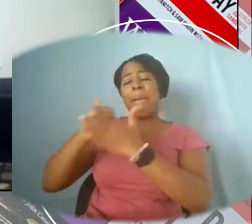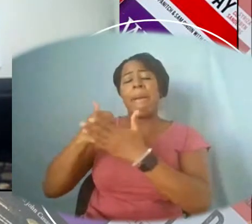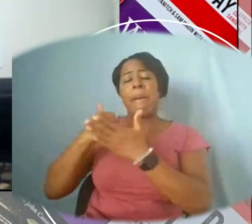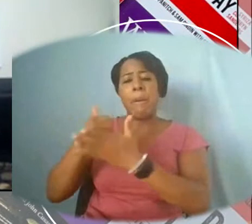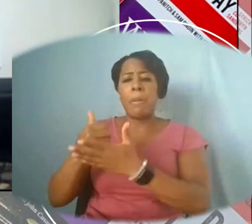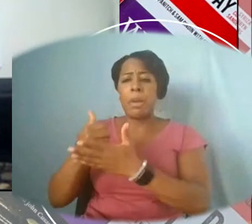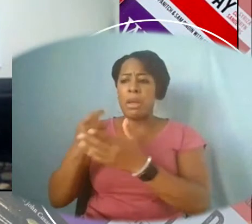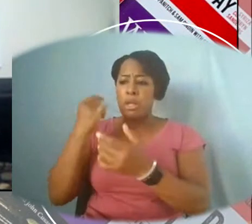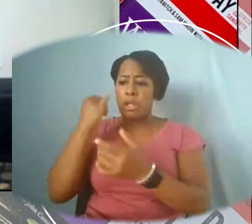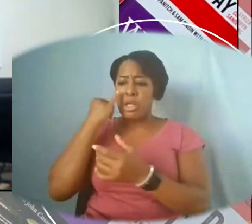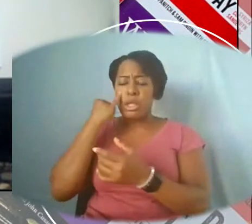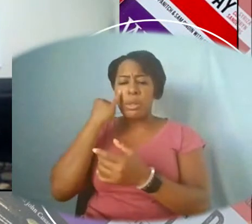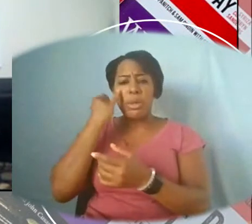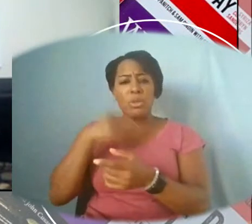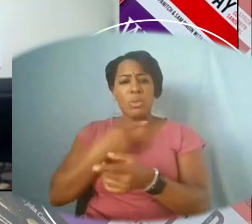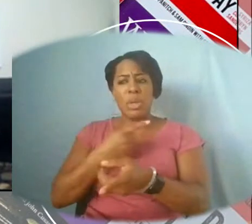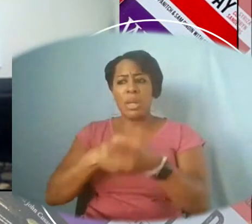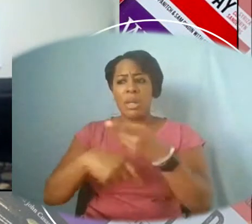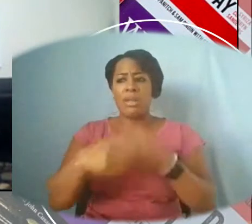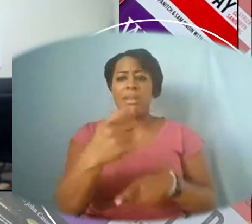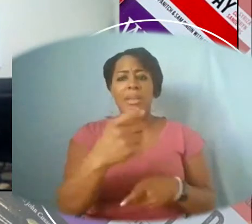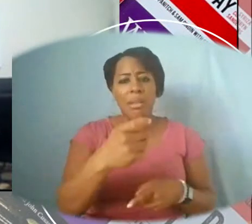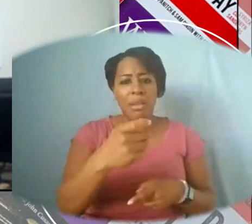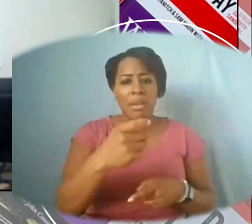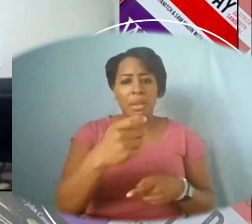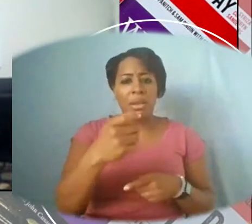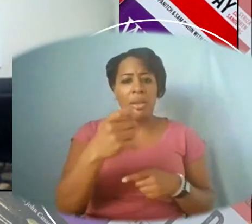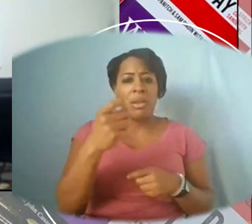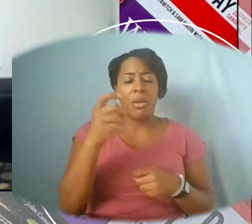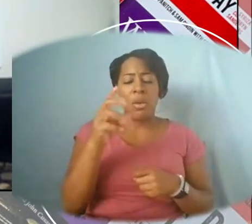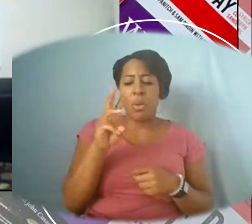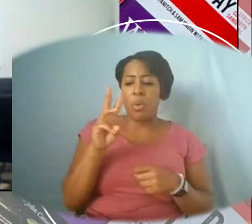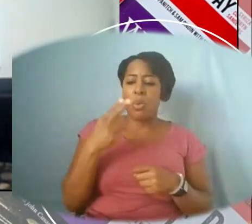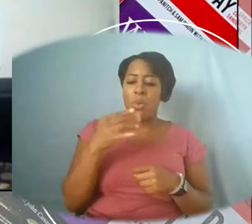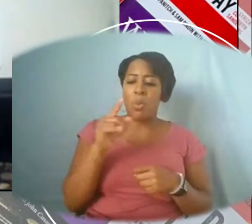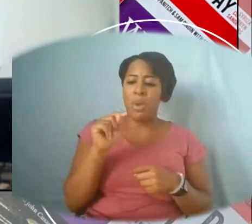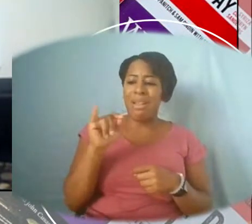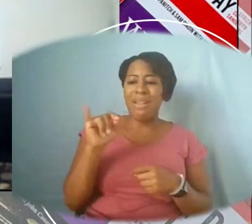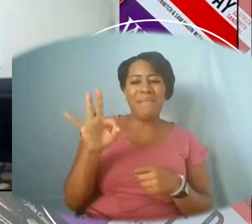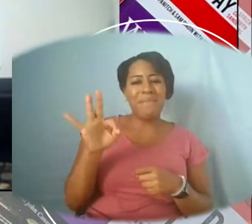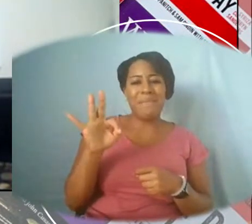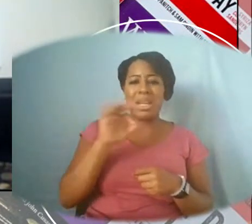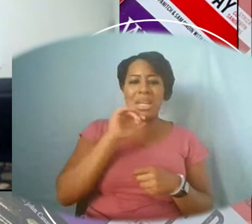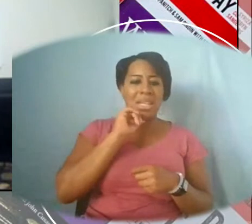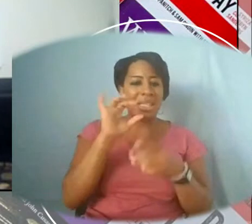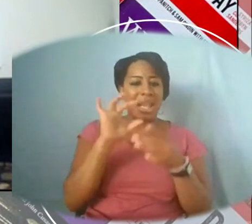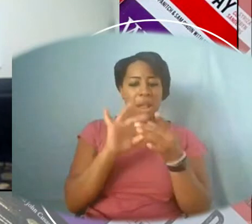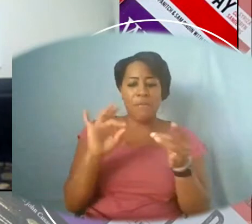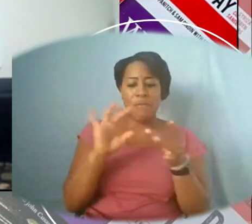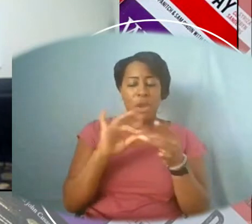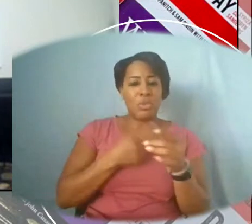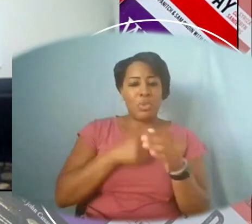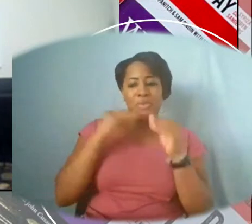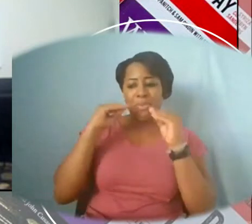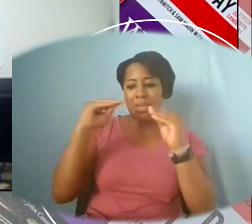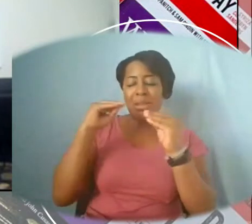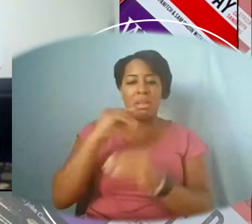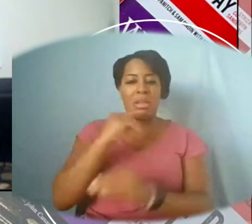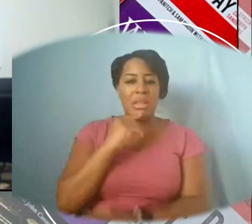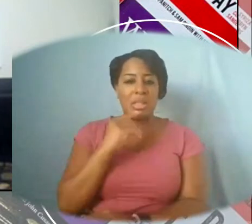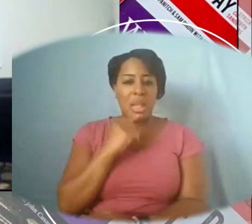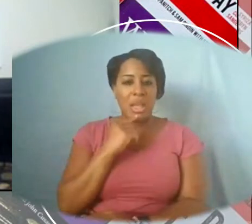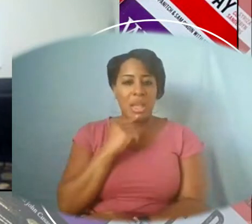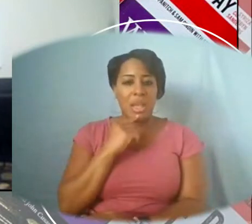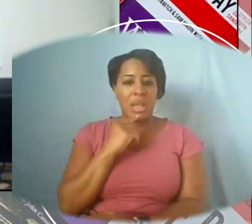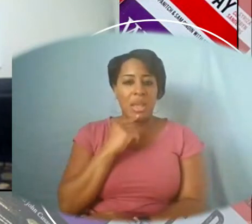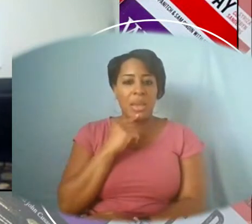if it's not a phrase we have been taught to say? It's what we've been taught